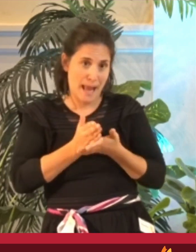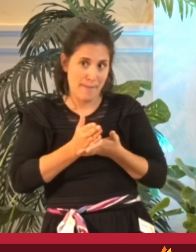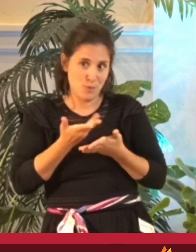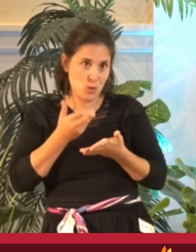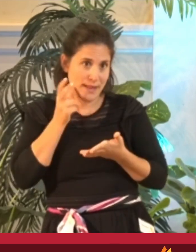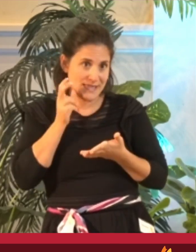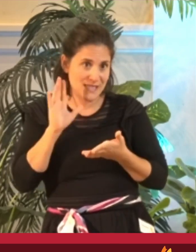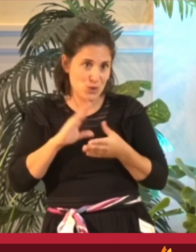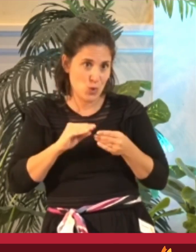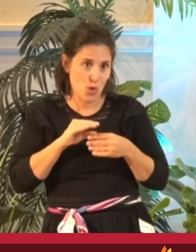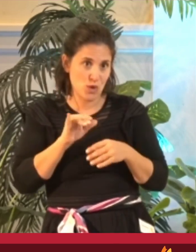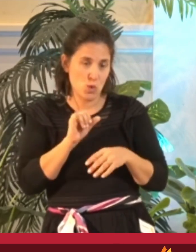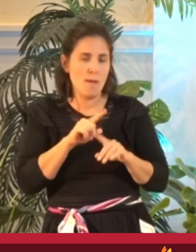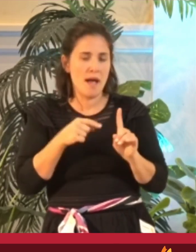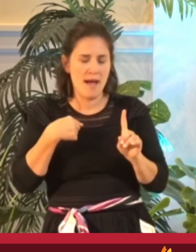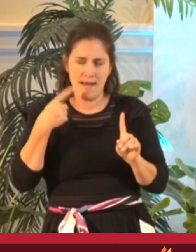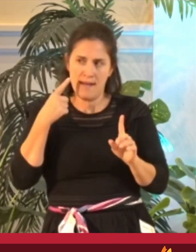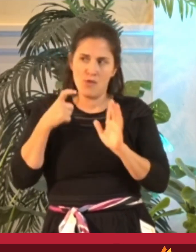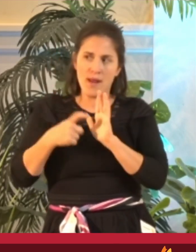$20 more.